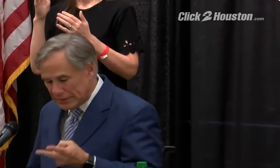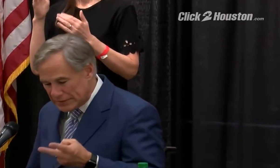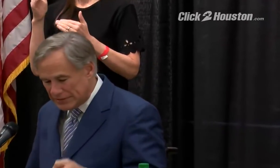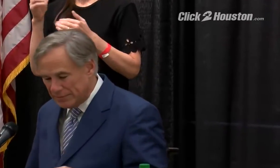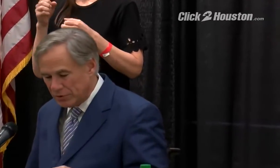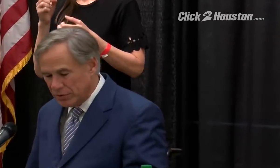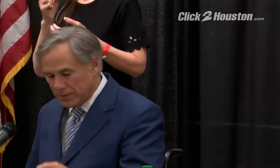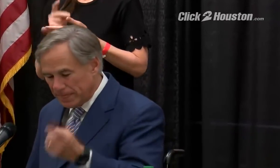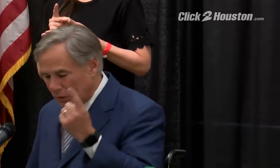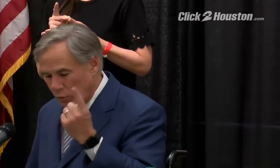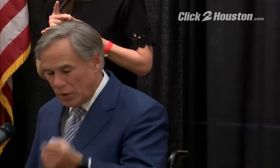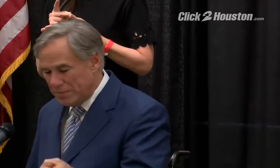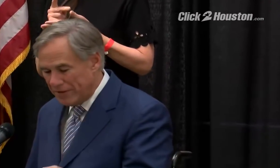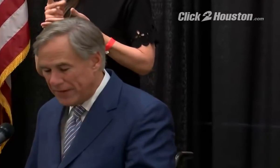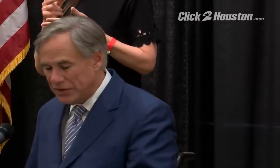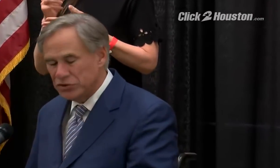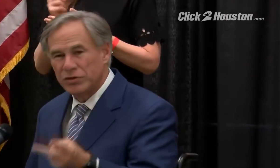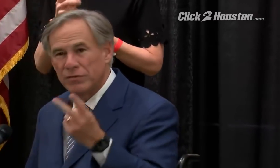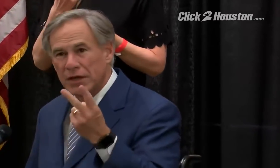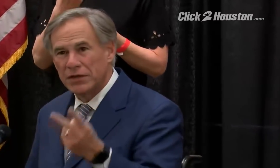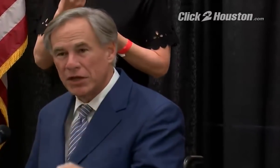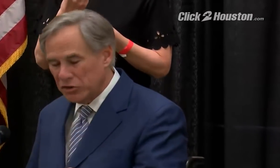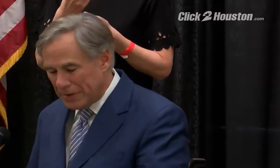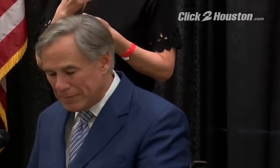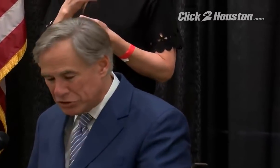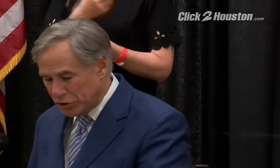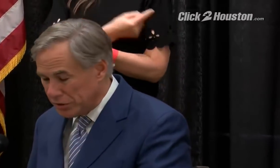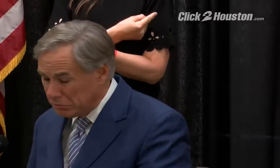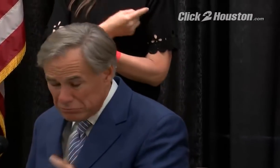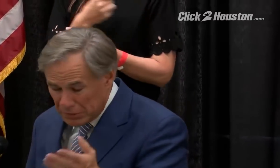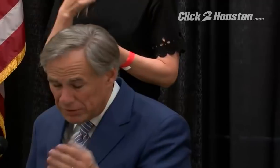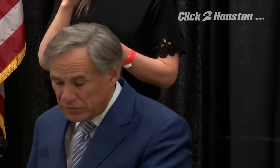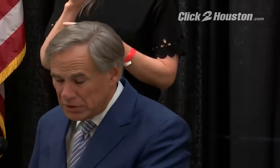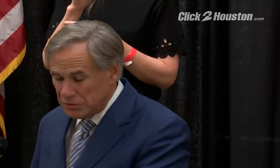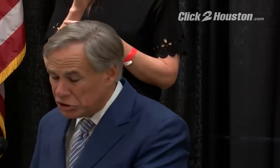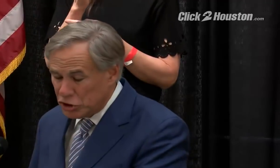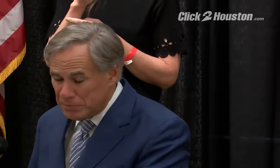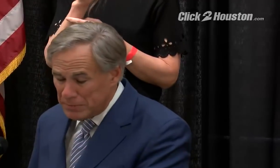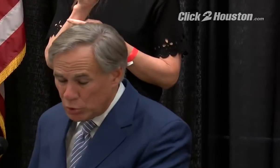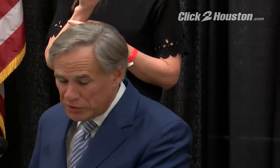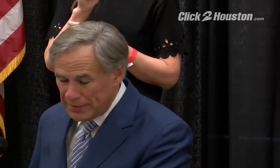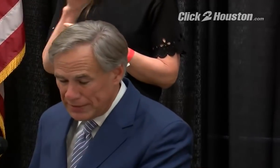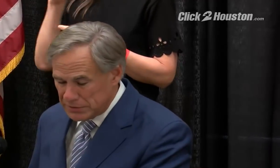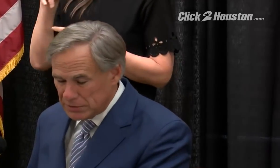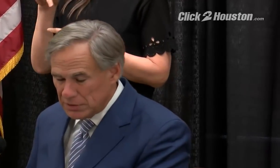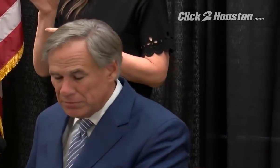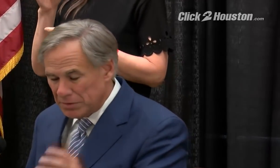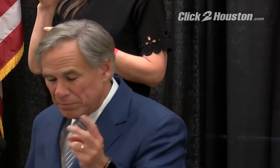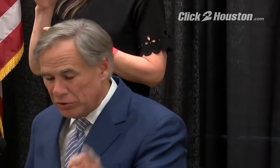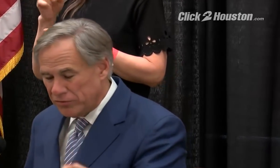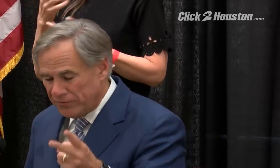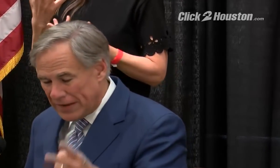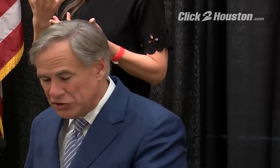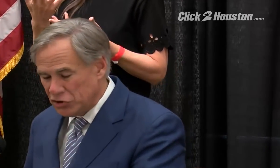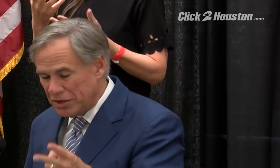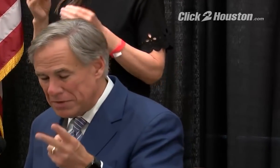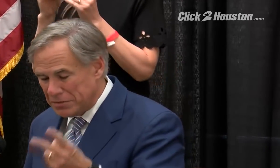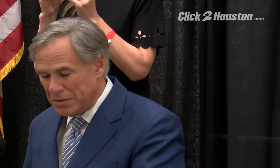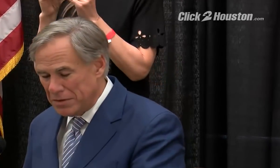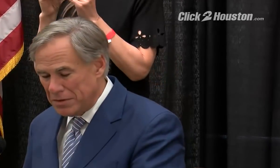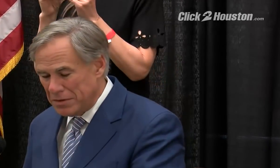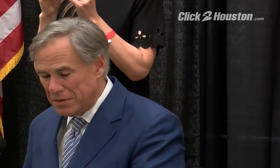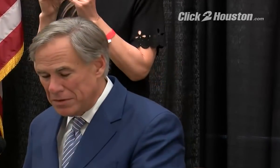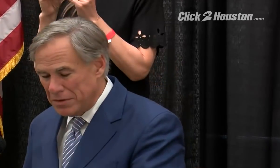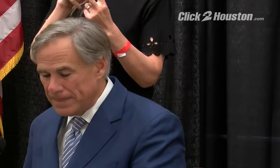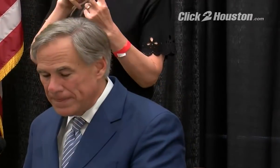in December, one by Pfizer and the other by Moderna. And there could be more than that. But both Pfizer